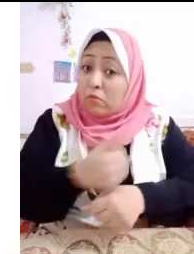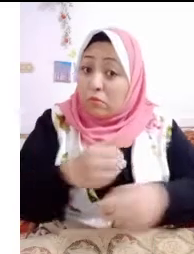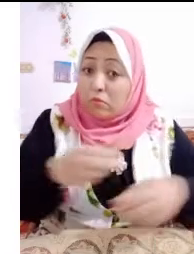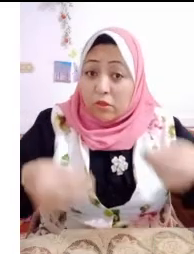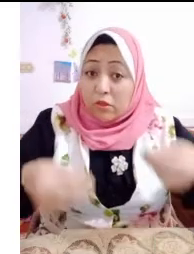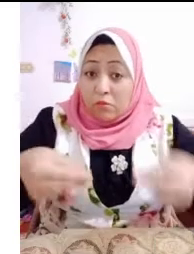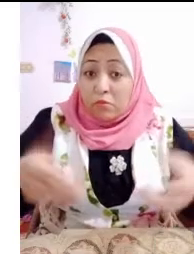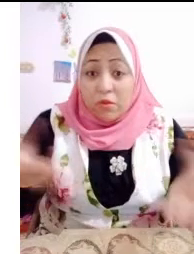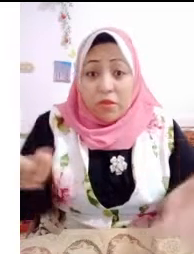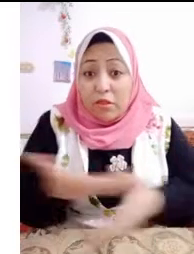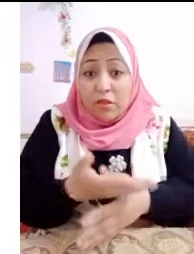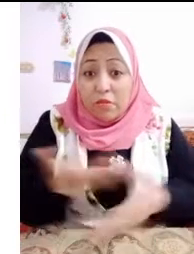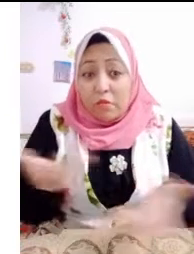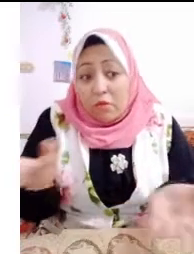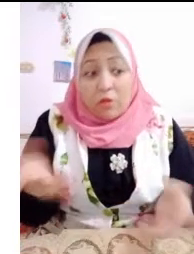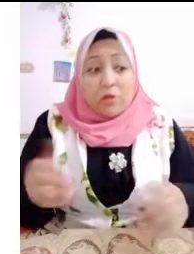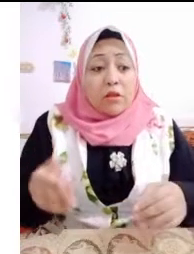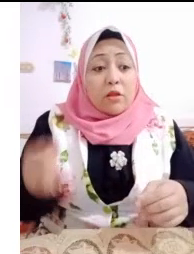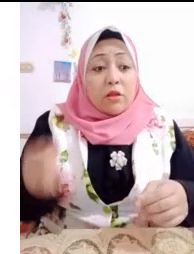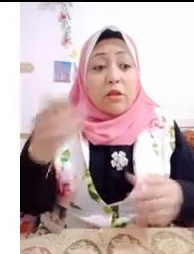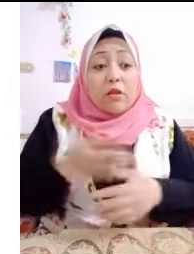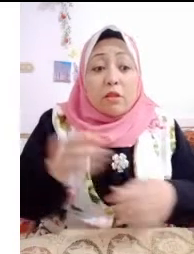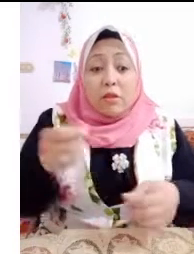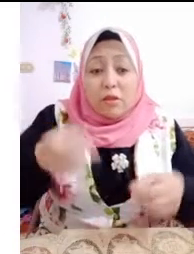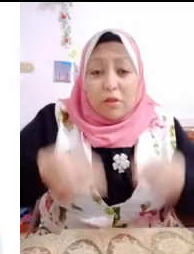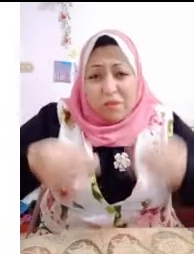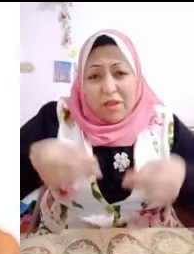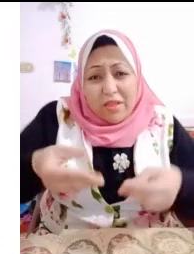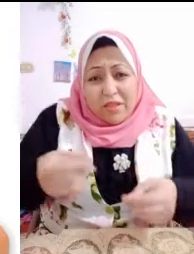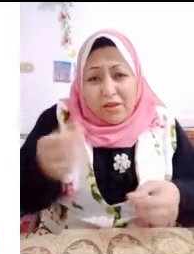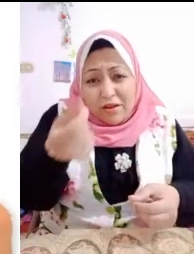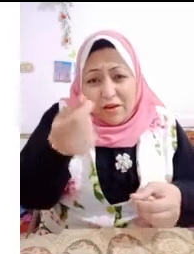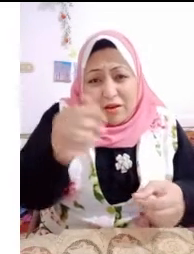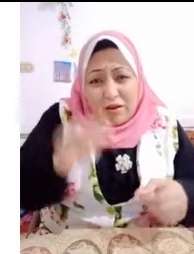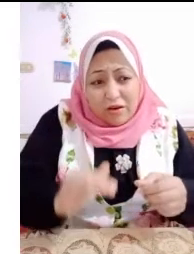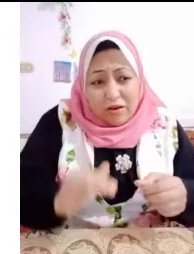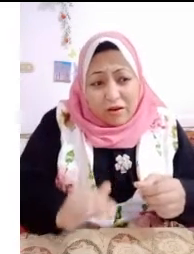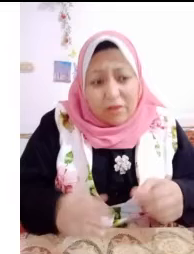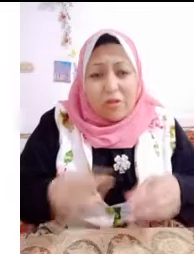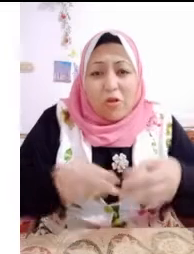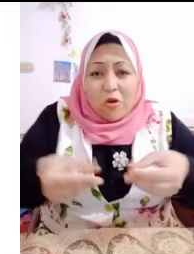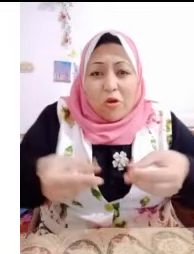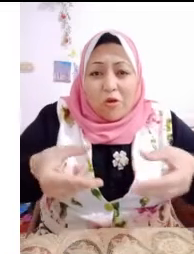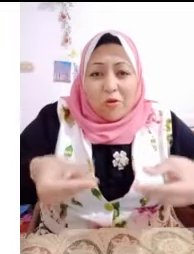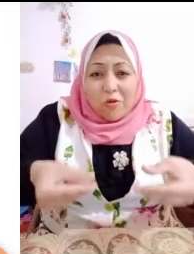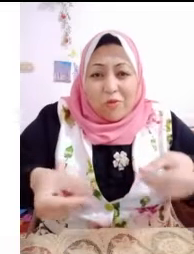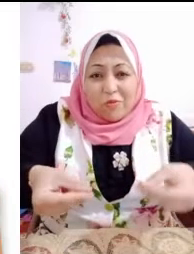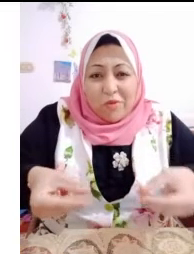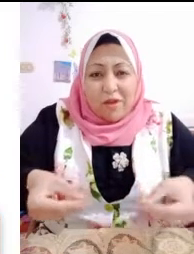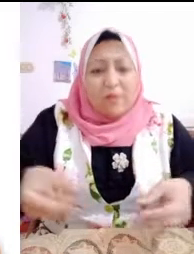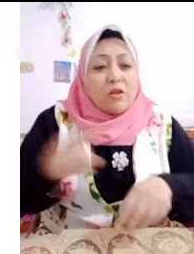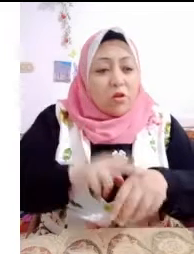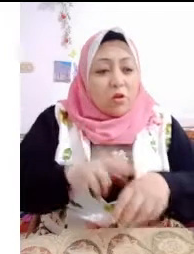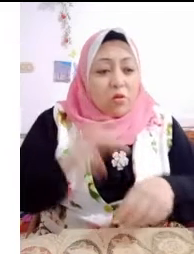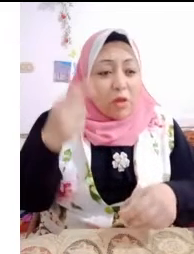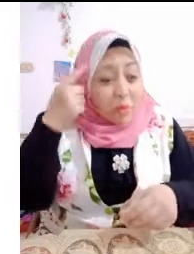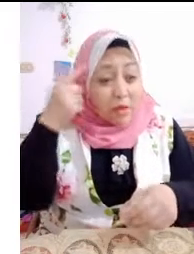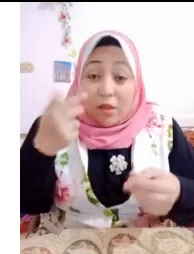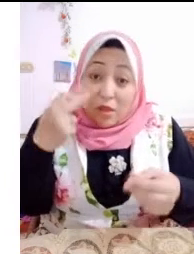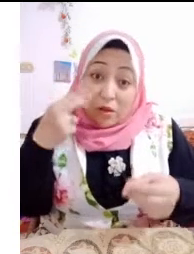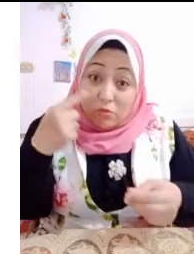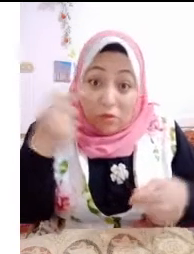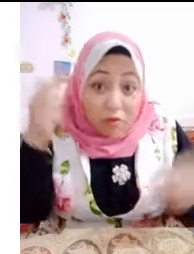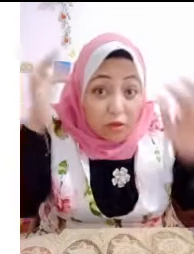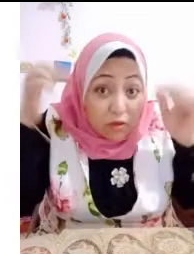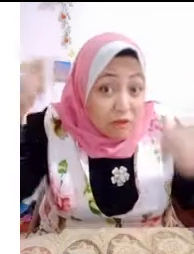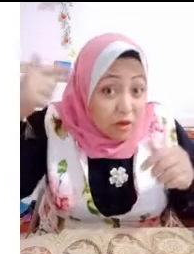their use continues to increase is that plastics are cheap, lightweight, and malleable. But have you ever thought what happens to plastics